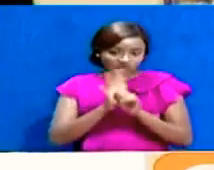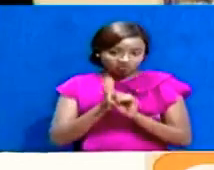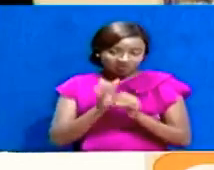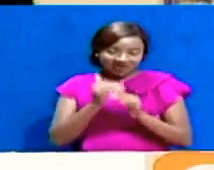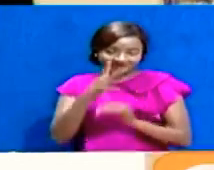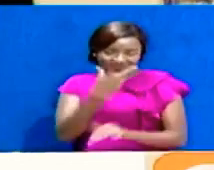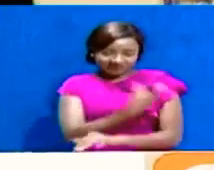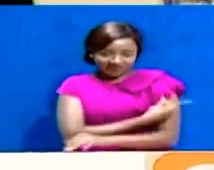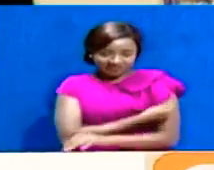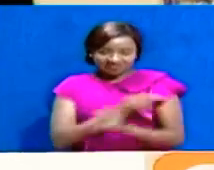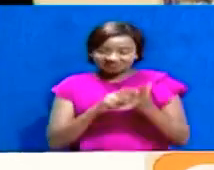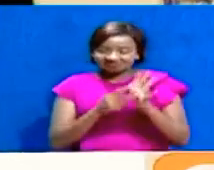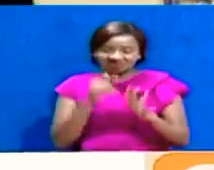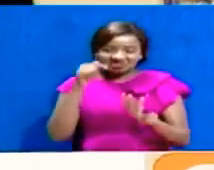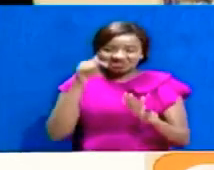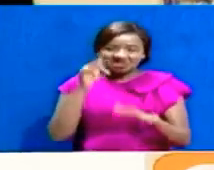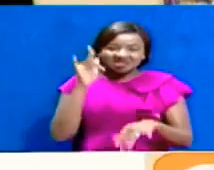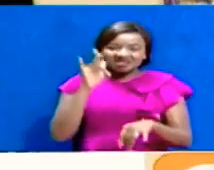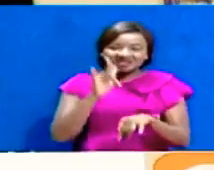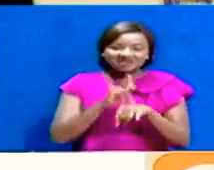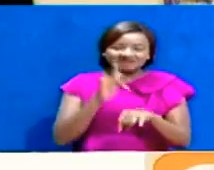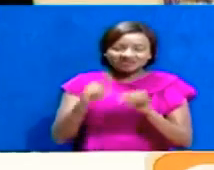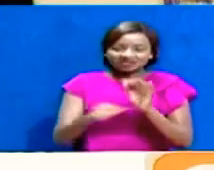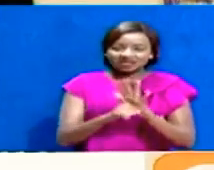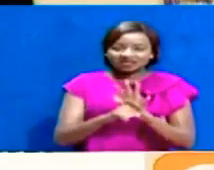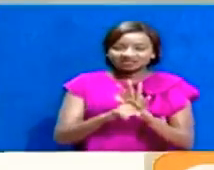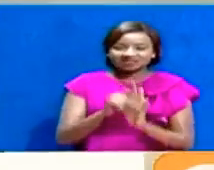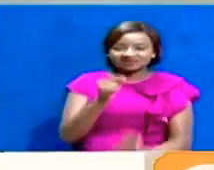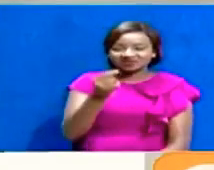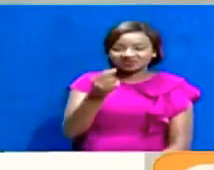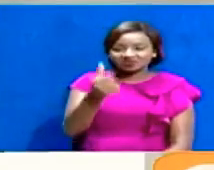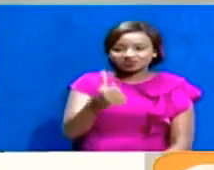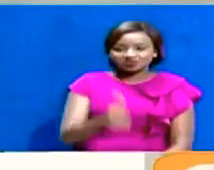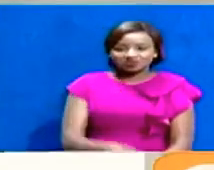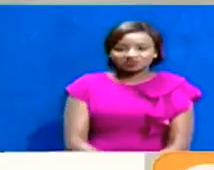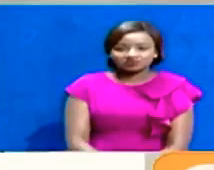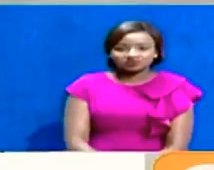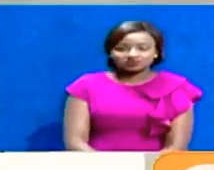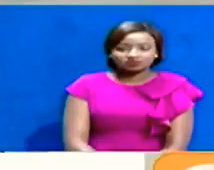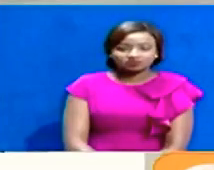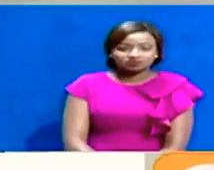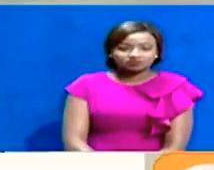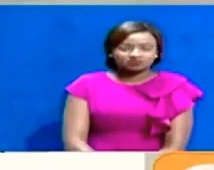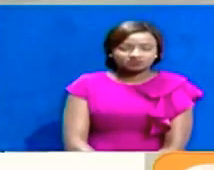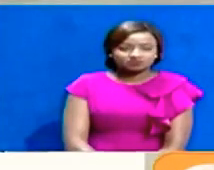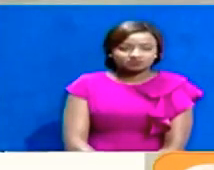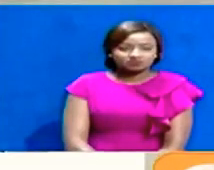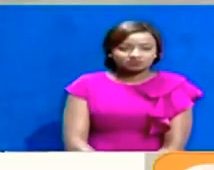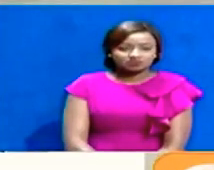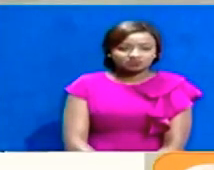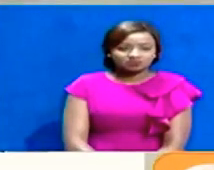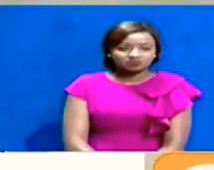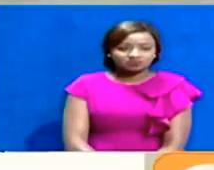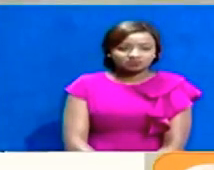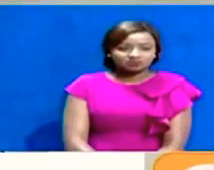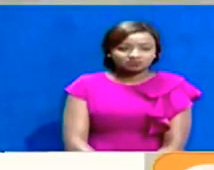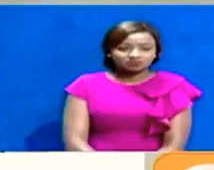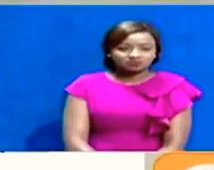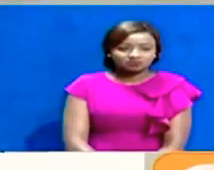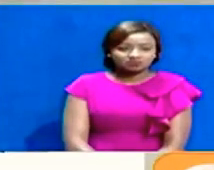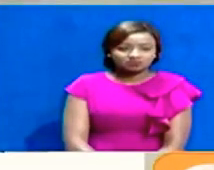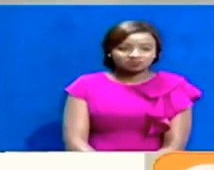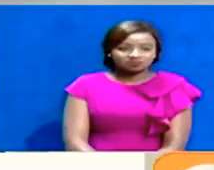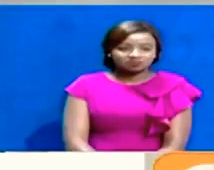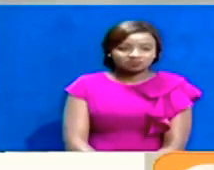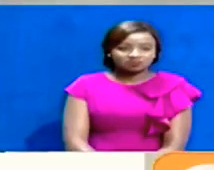we can probably reduce it to the importance of a flu. All right, got that. Okay, Dr. Kim, can I make a small comment? Yes, there, go